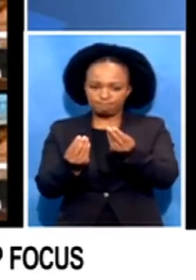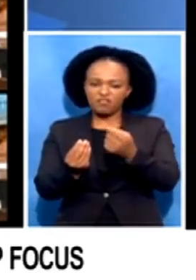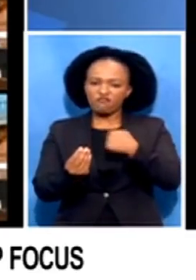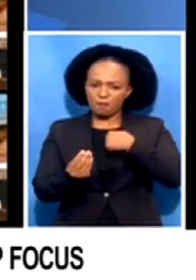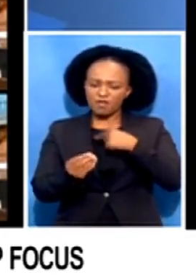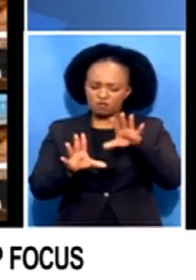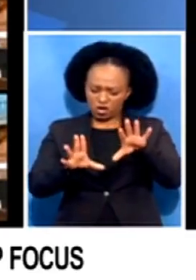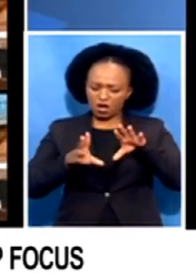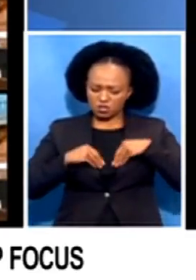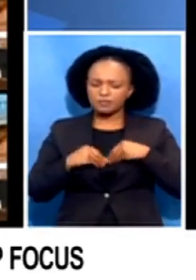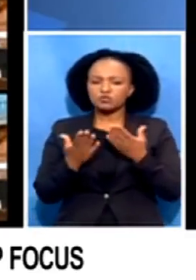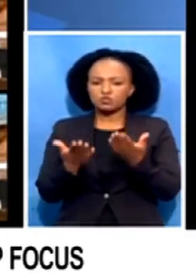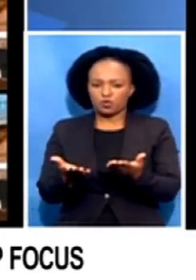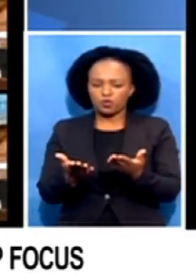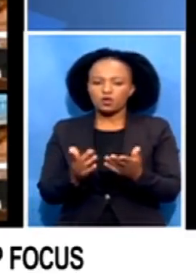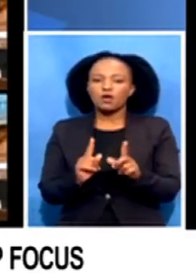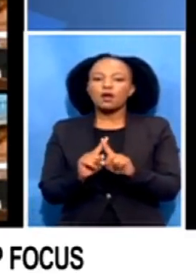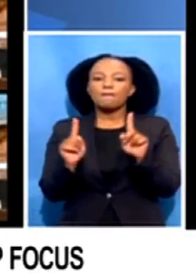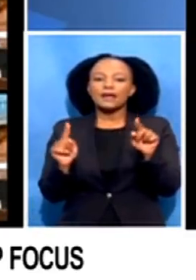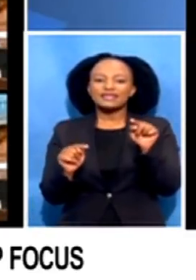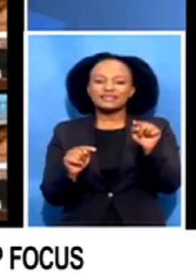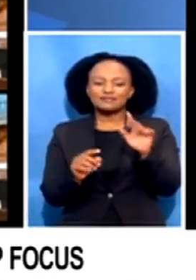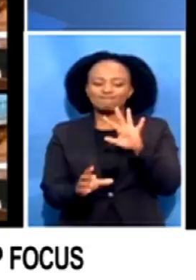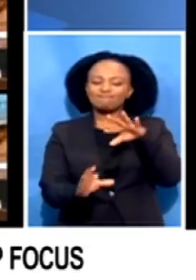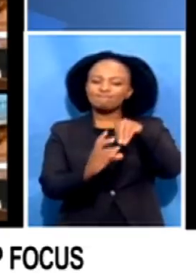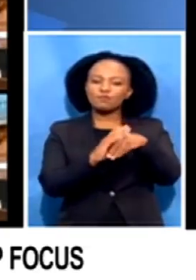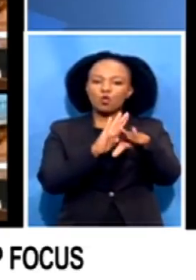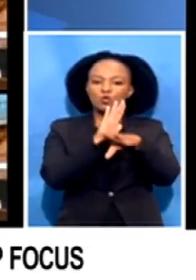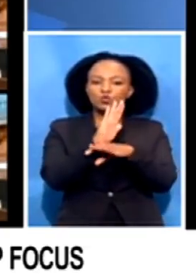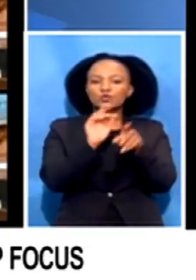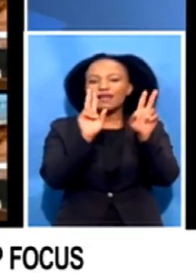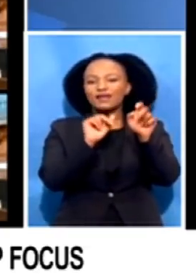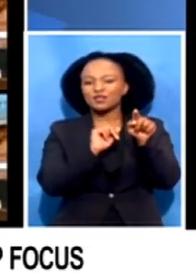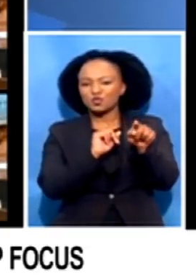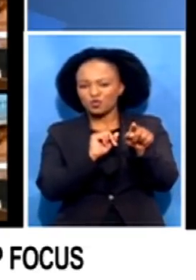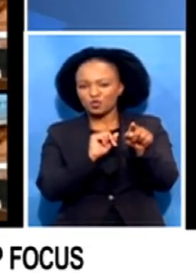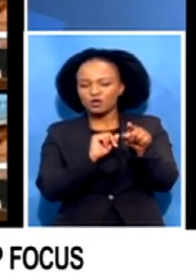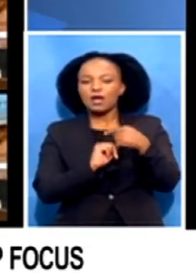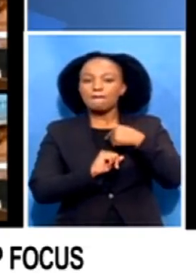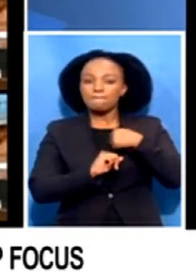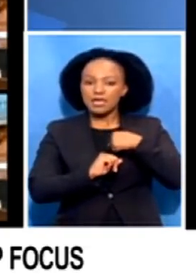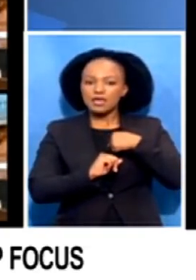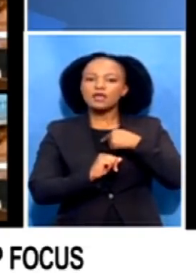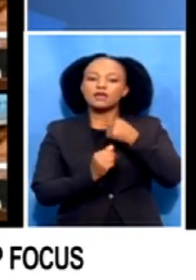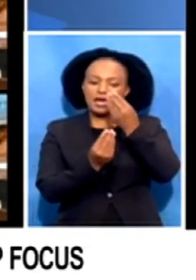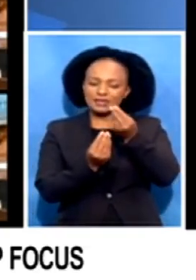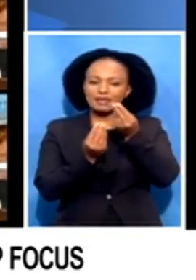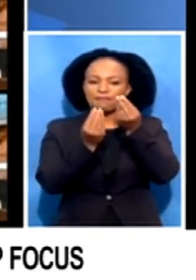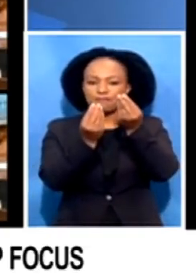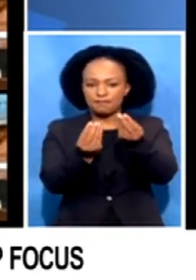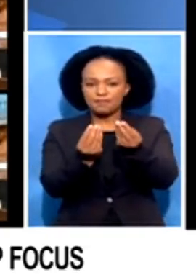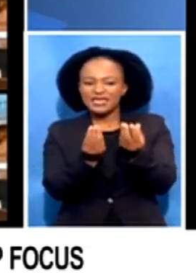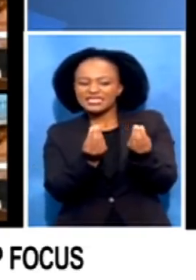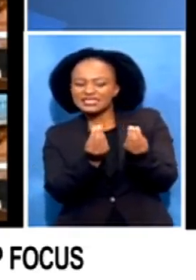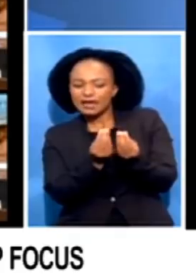that it's just constitutional matters, I submit that there is something exceptional about the fact that we're